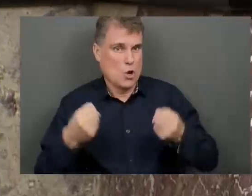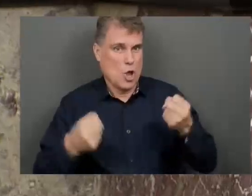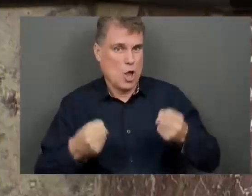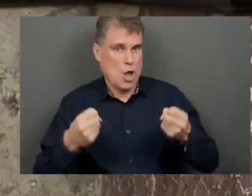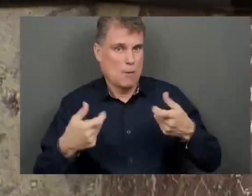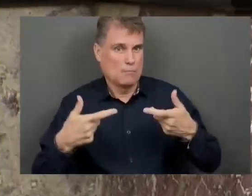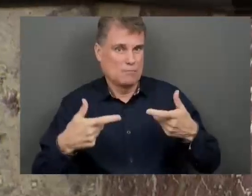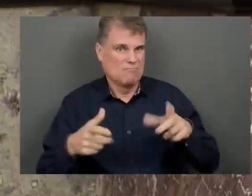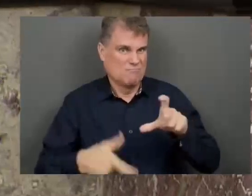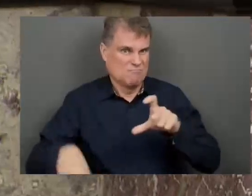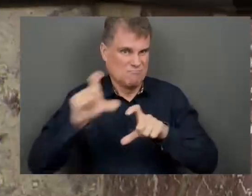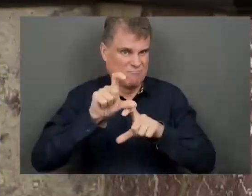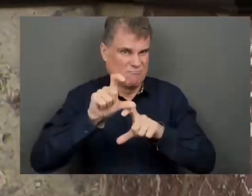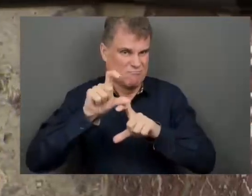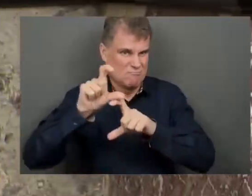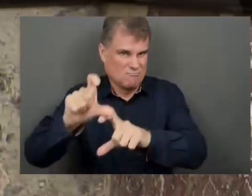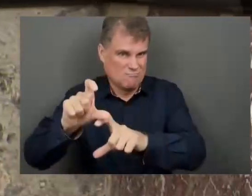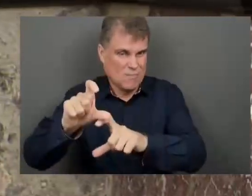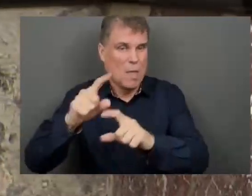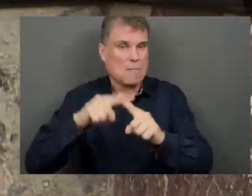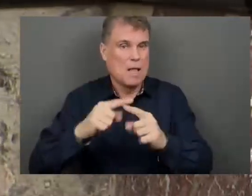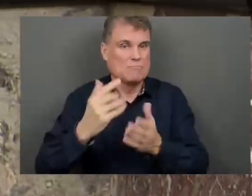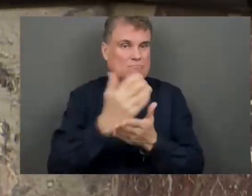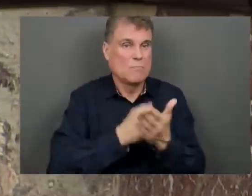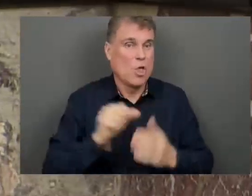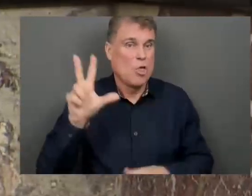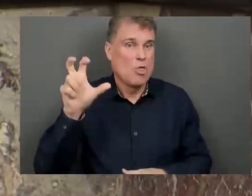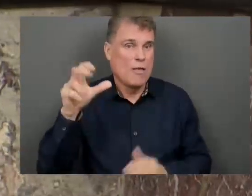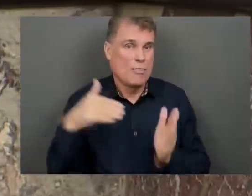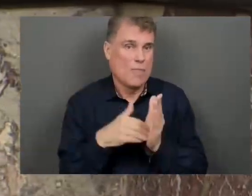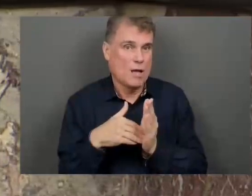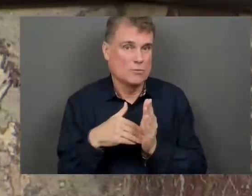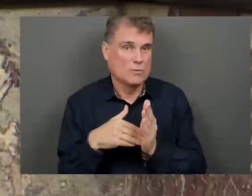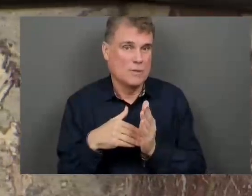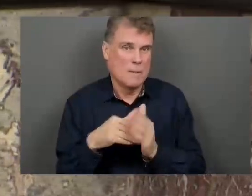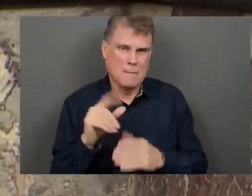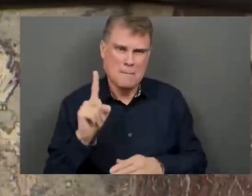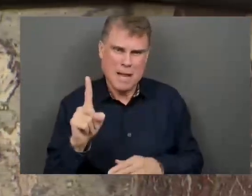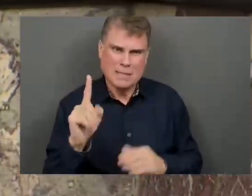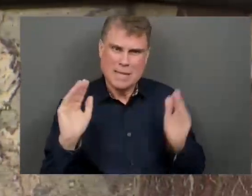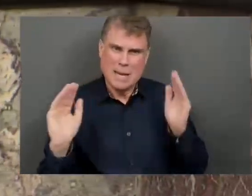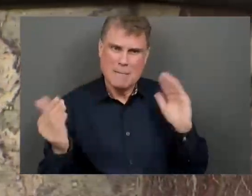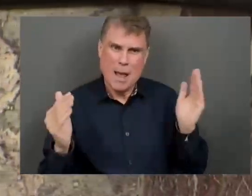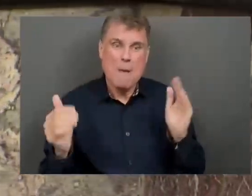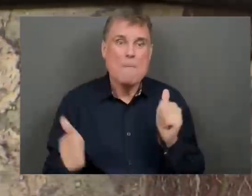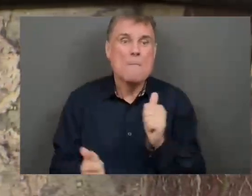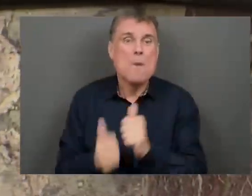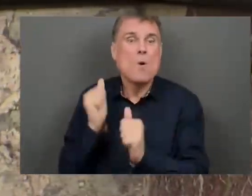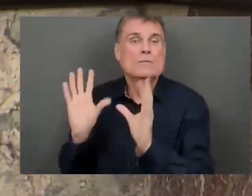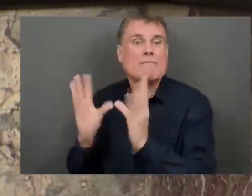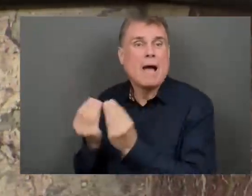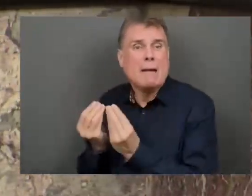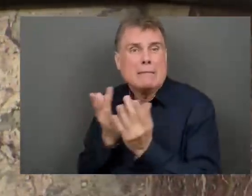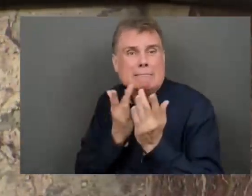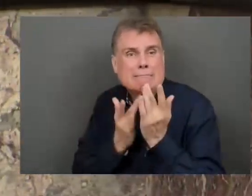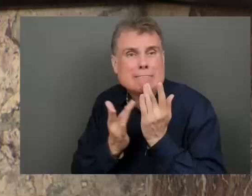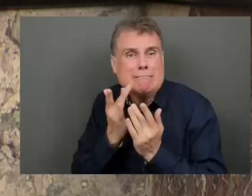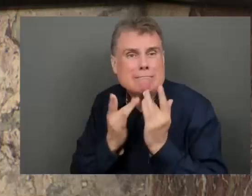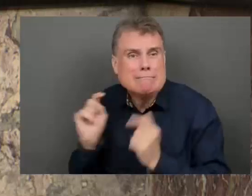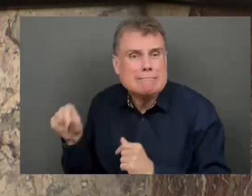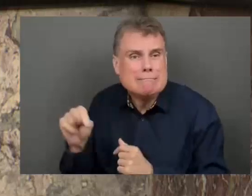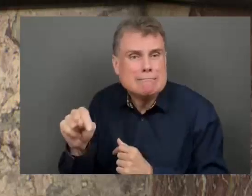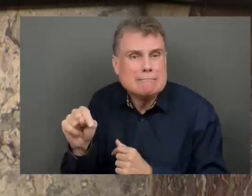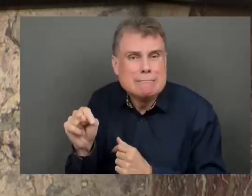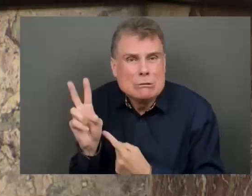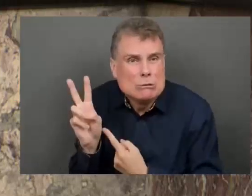across BC are $200 away from not being able to pay their bills every month. Mr. Speaker, why is the